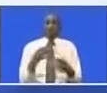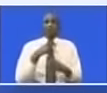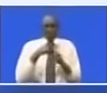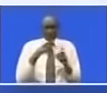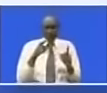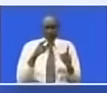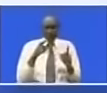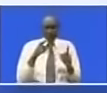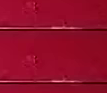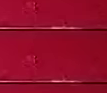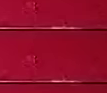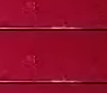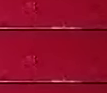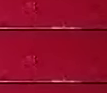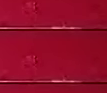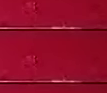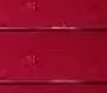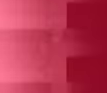see this tomorrow.